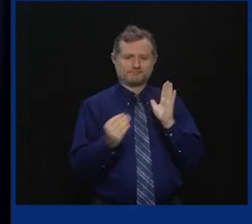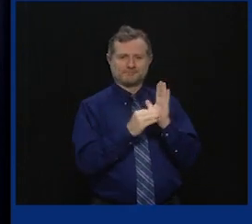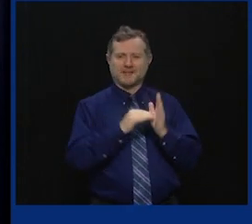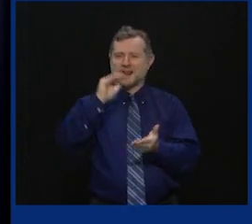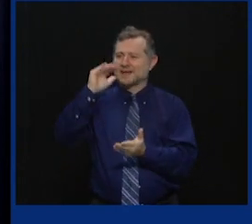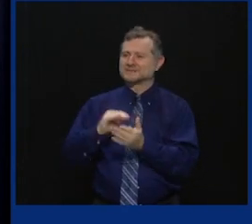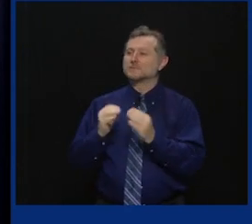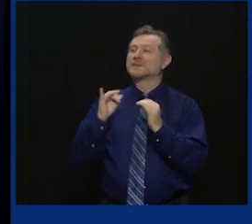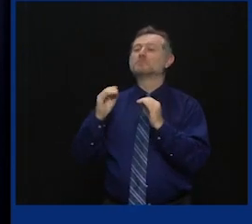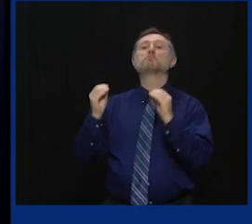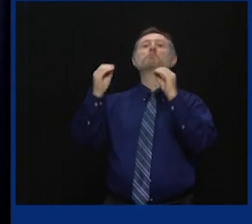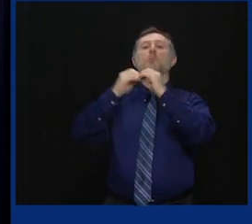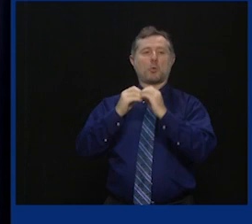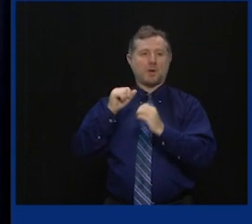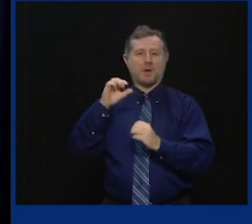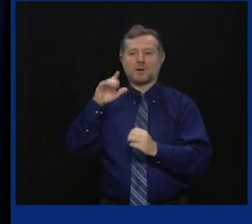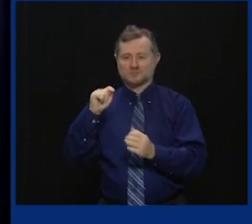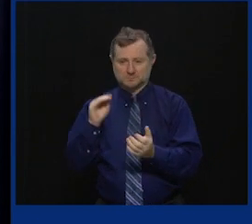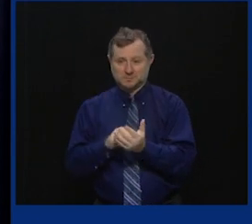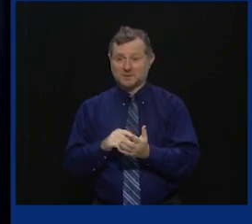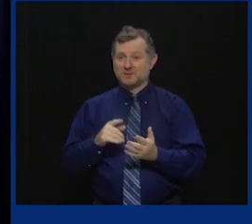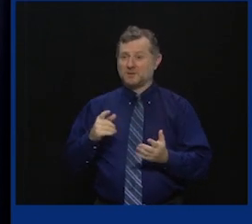date. 191 today.